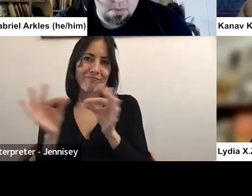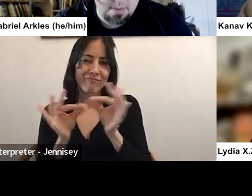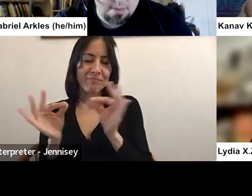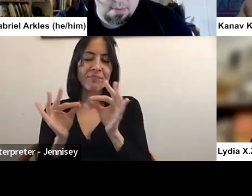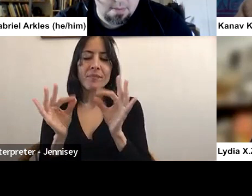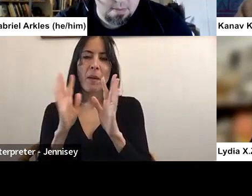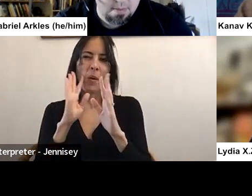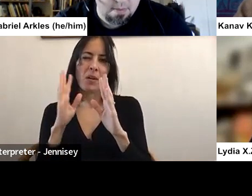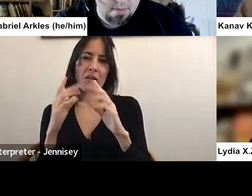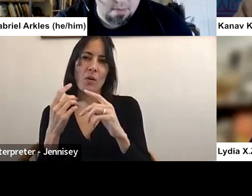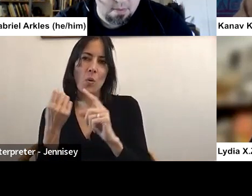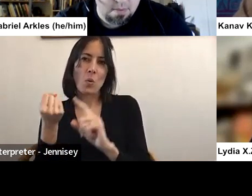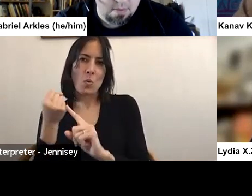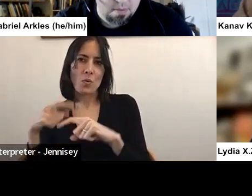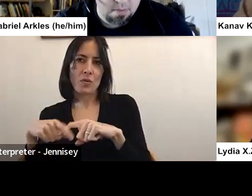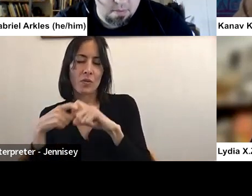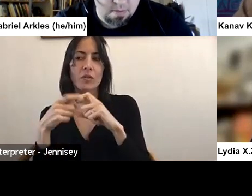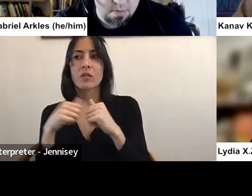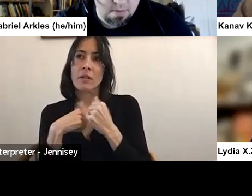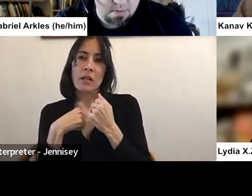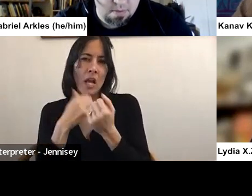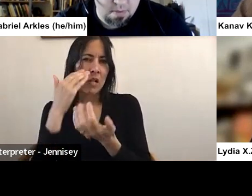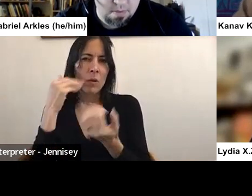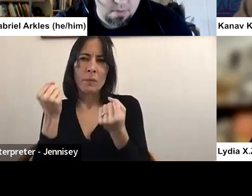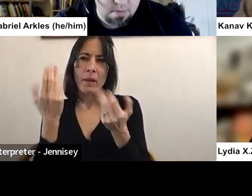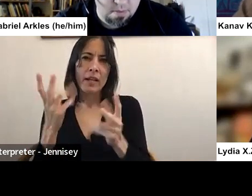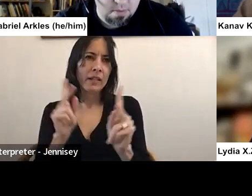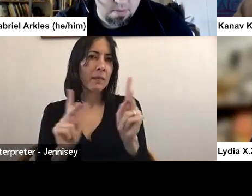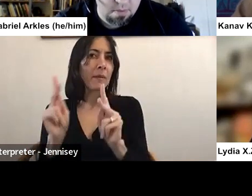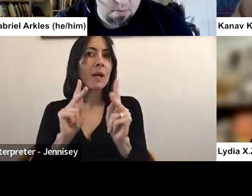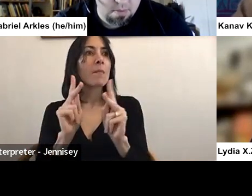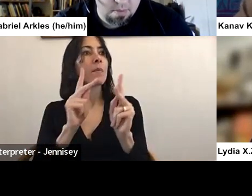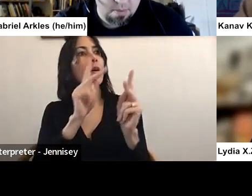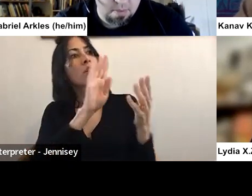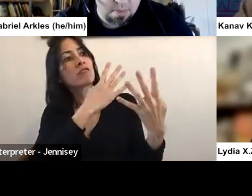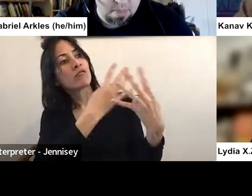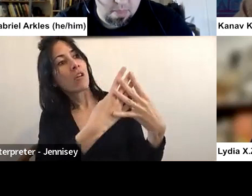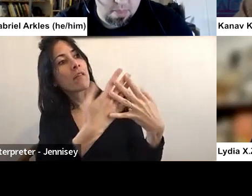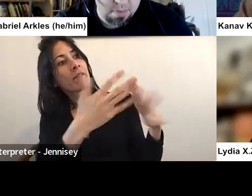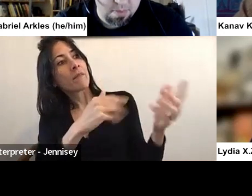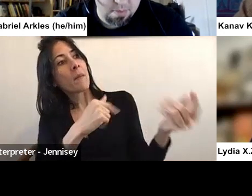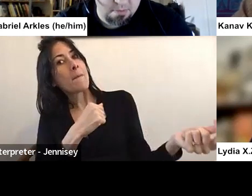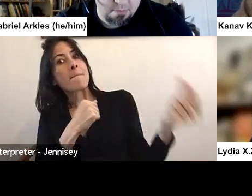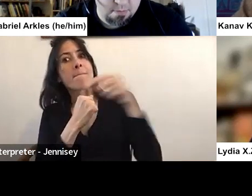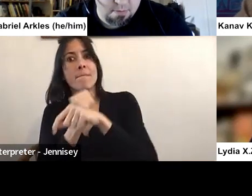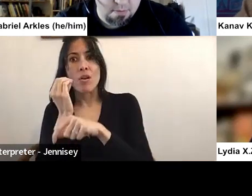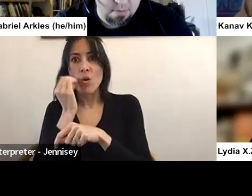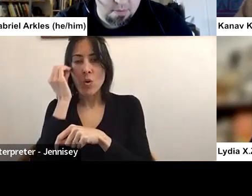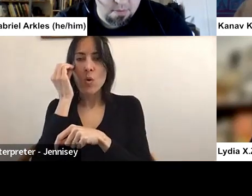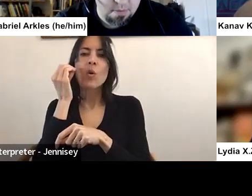especially around the barriers that folks face upon coming home and the ways that leads to food insecurity too. But thank